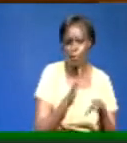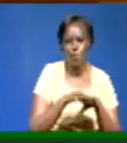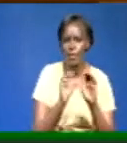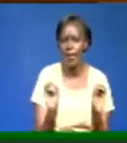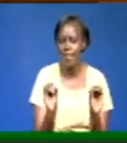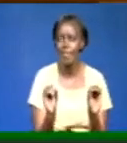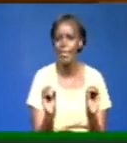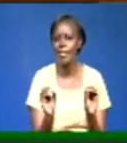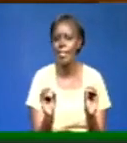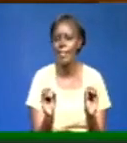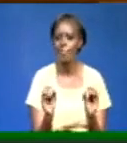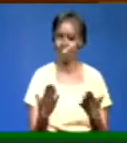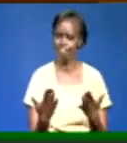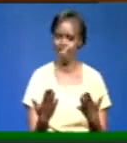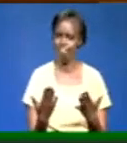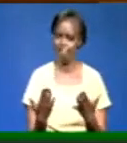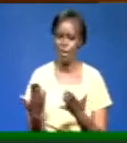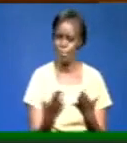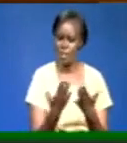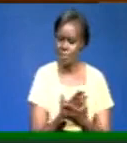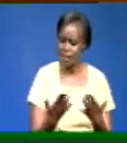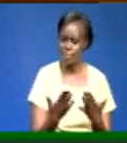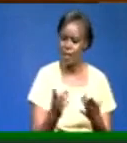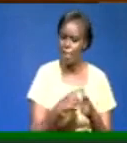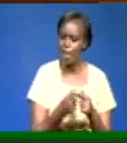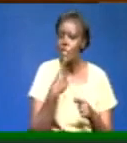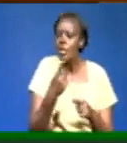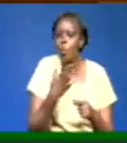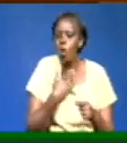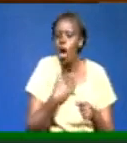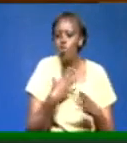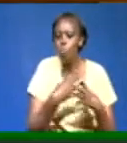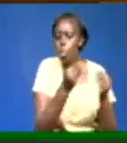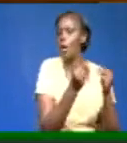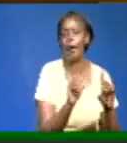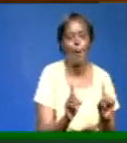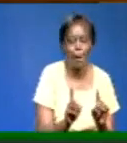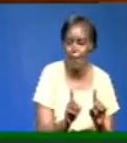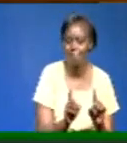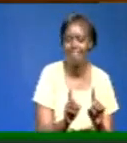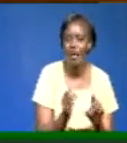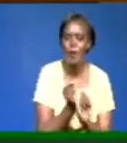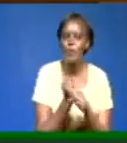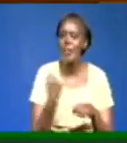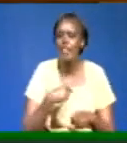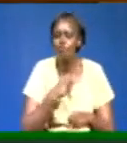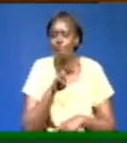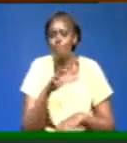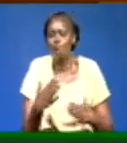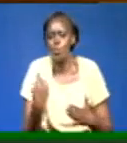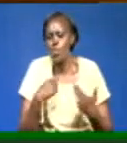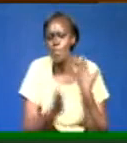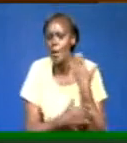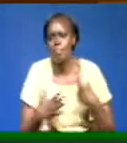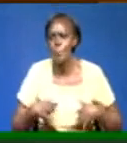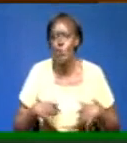because you can't table something and then also want to run away from it, or to make us look like, you know, we're the bad ones,